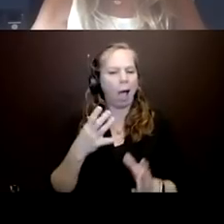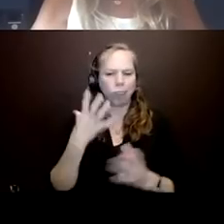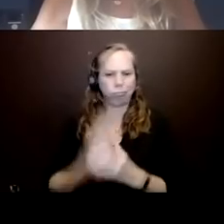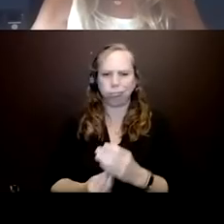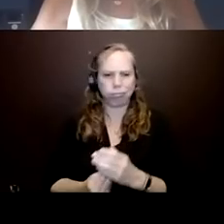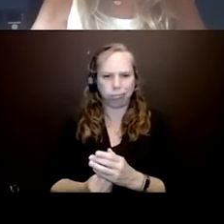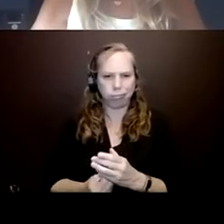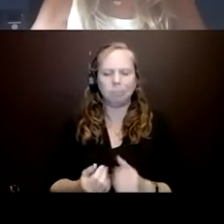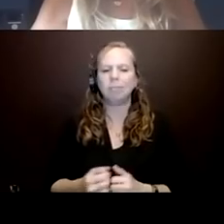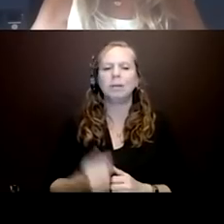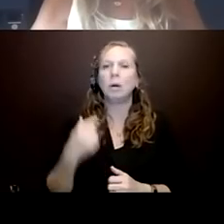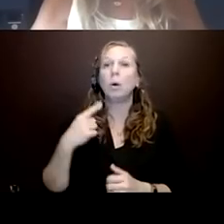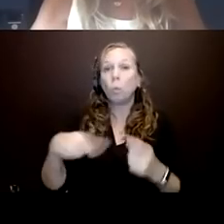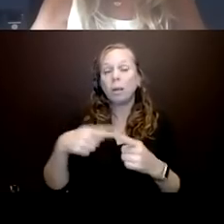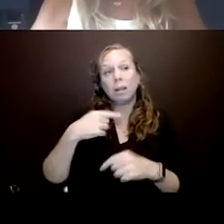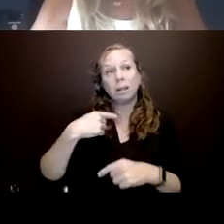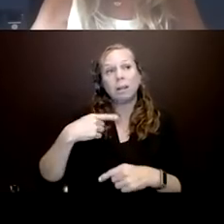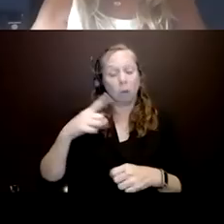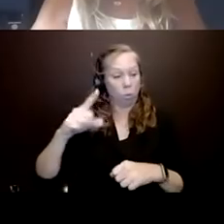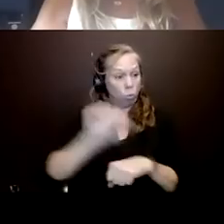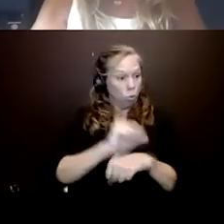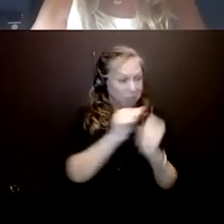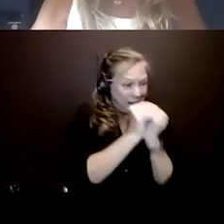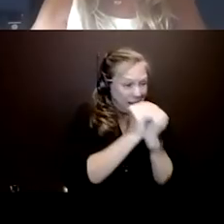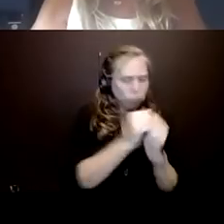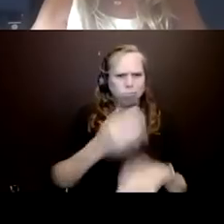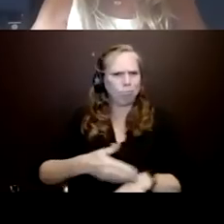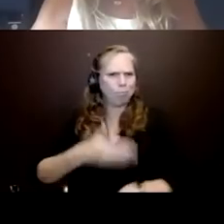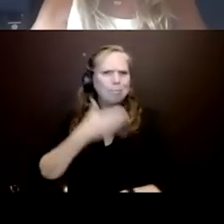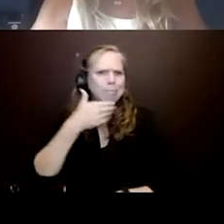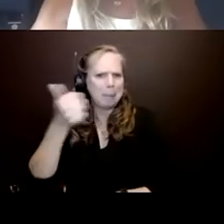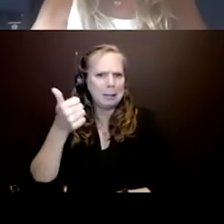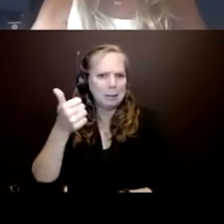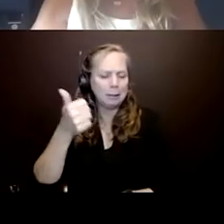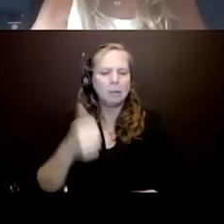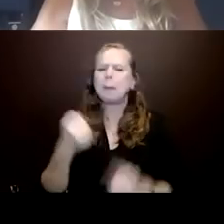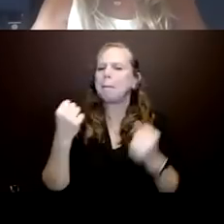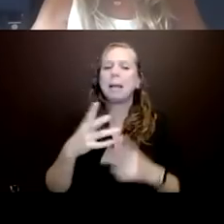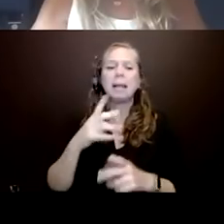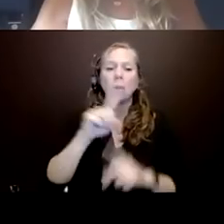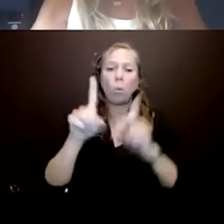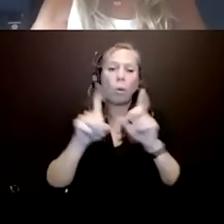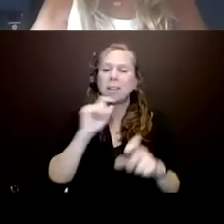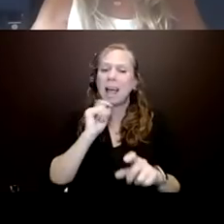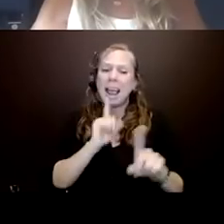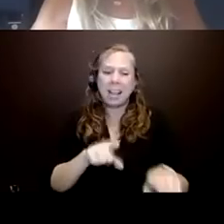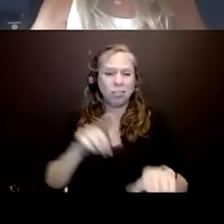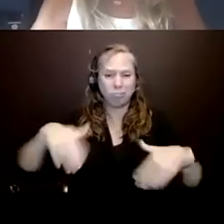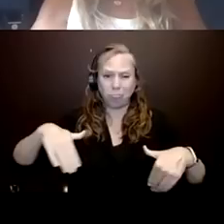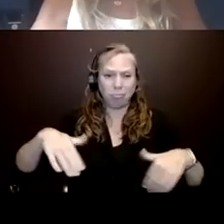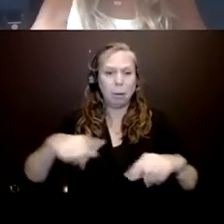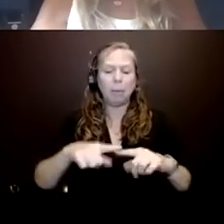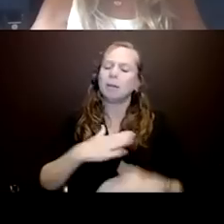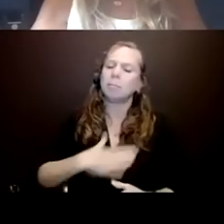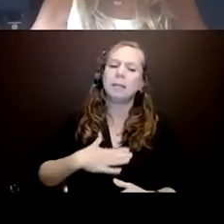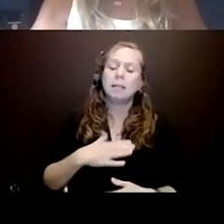together, we're better. And I know that we're tonight, there's several answers we didn't get to, but please be patient with us and